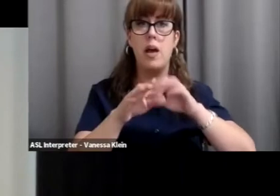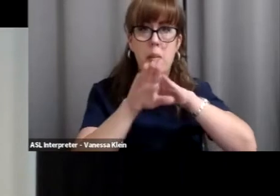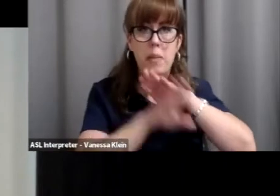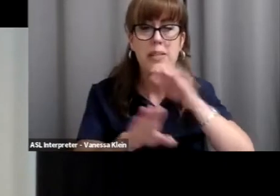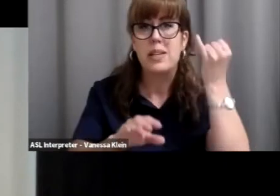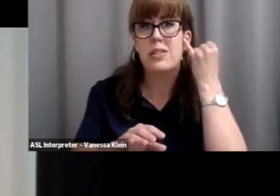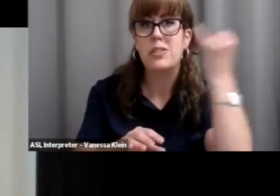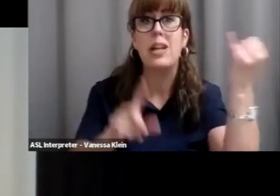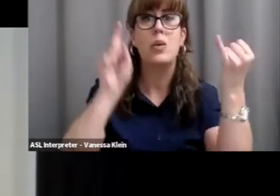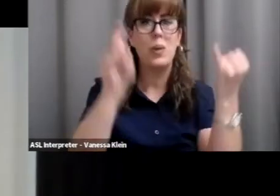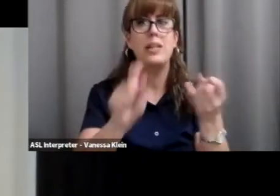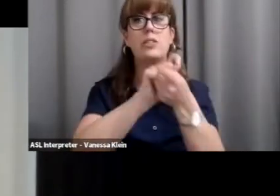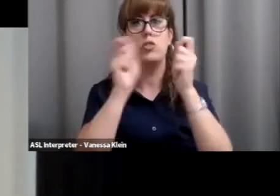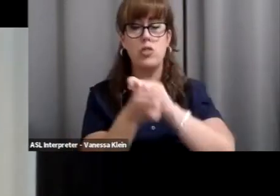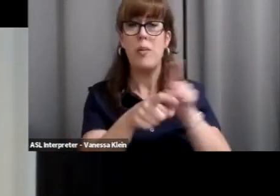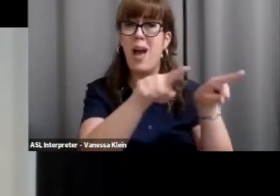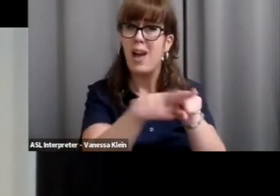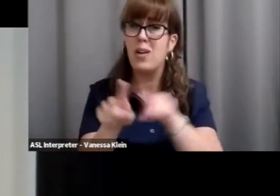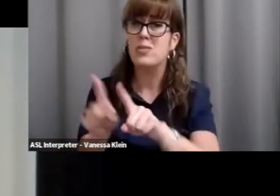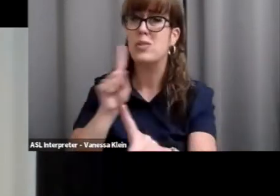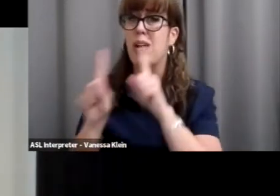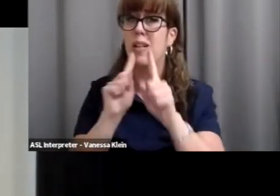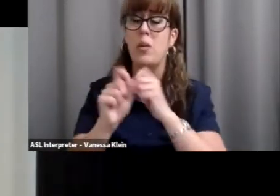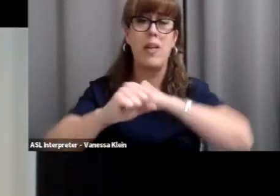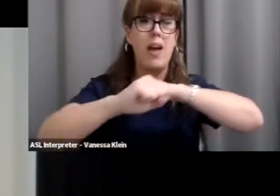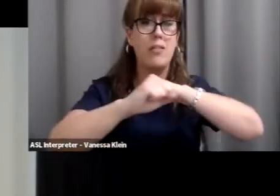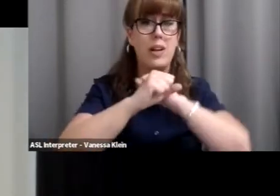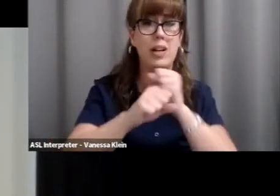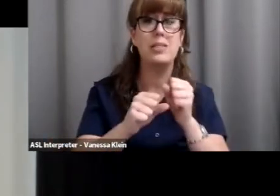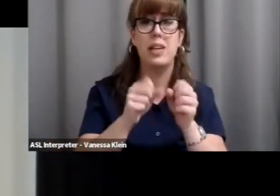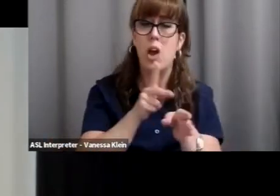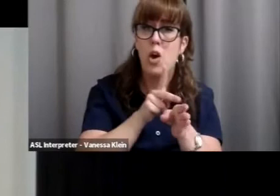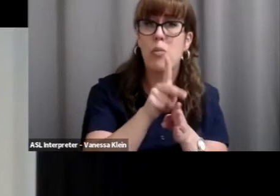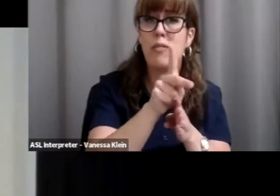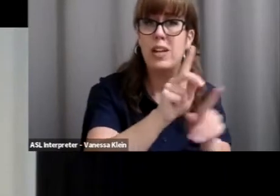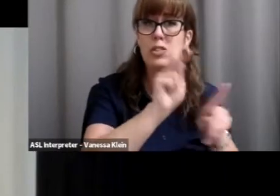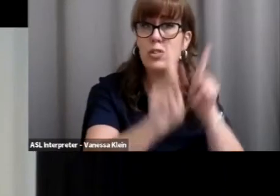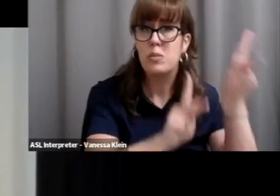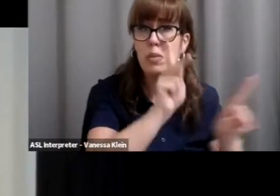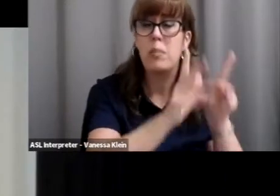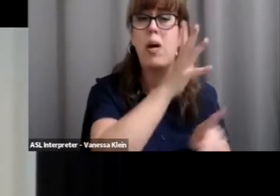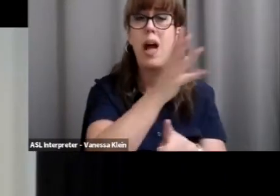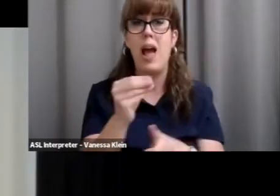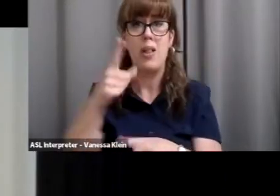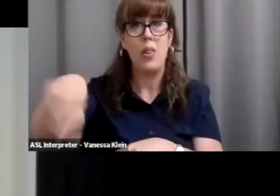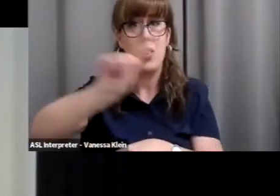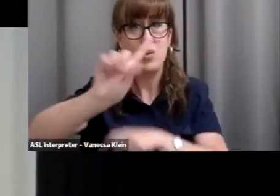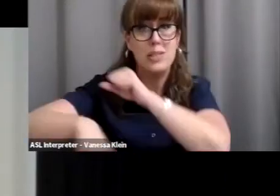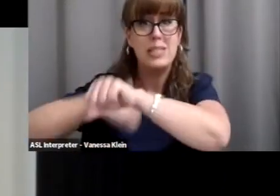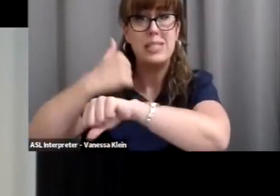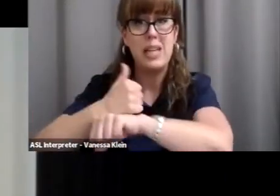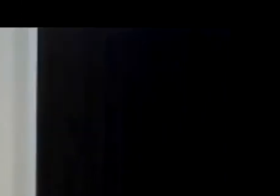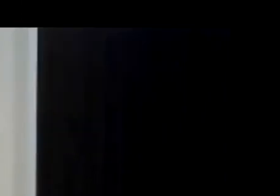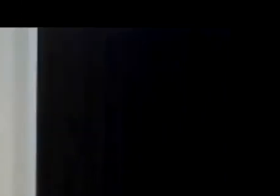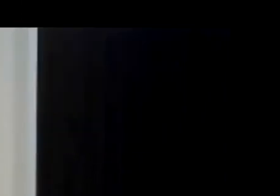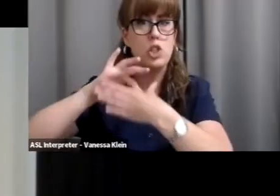with advertising professionals and, importantly, the content creators. We at UNICEF are really looking